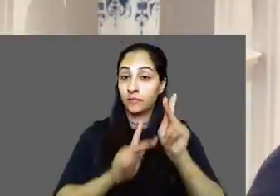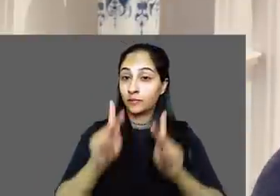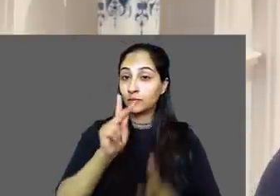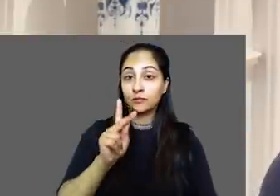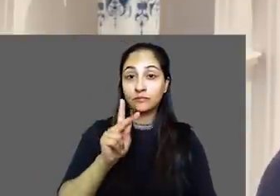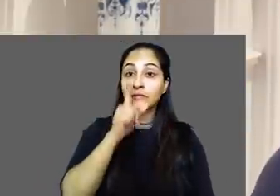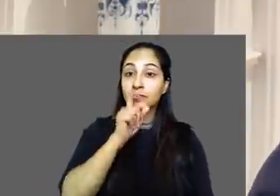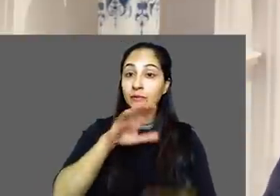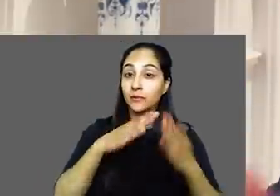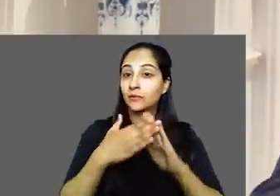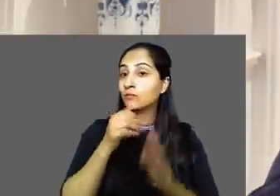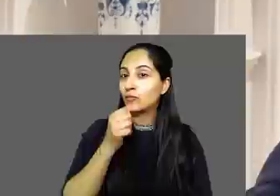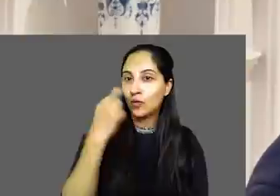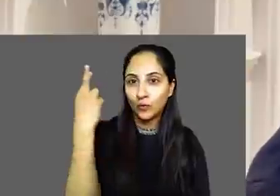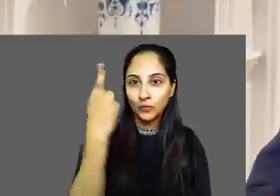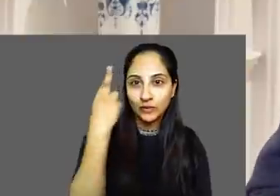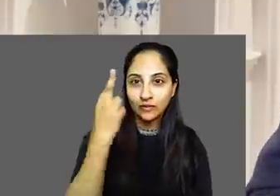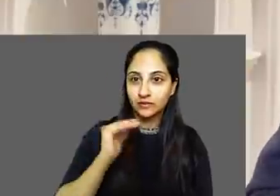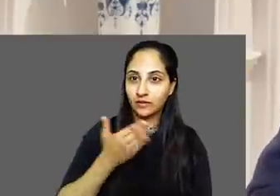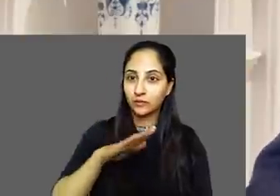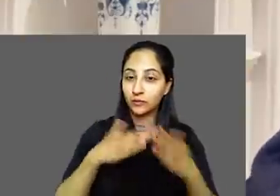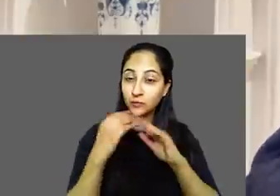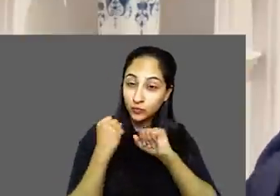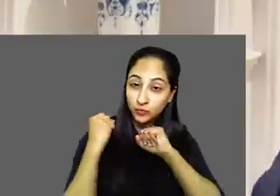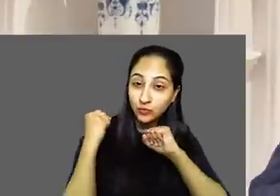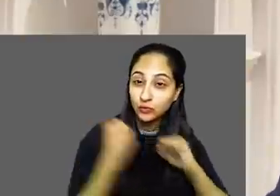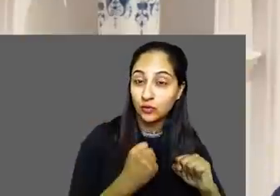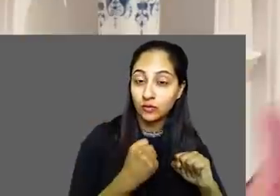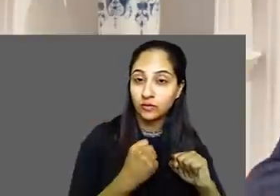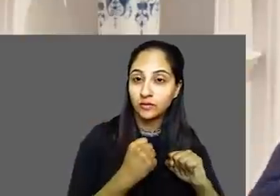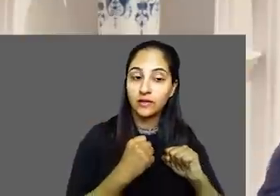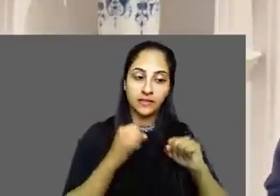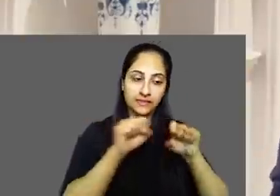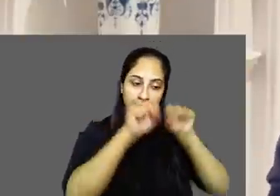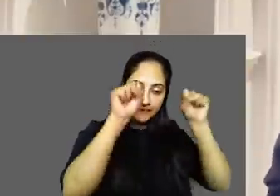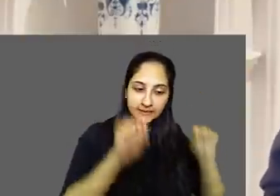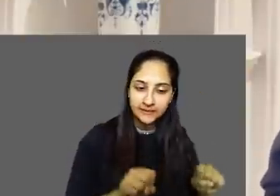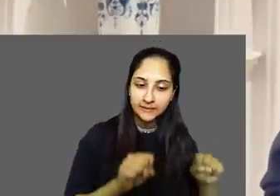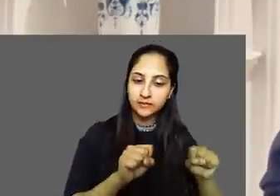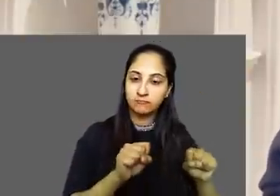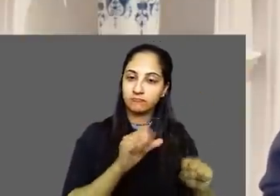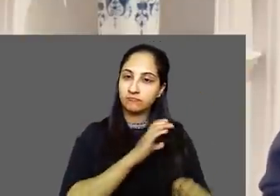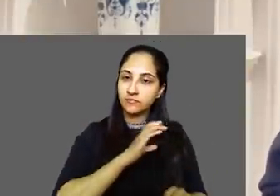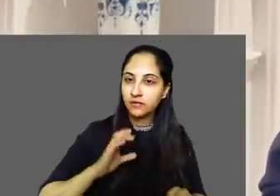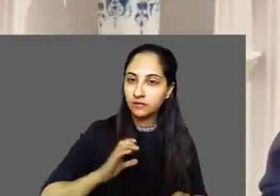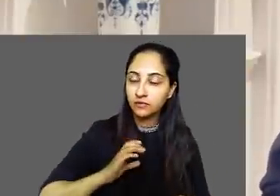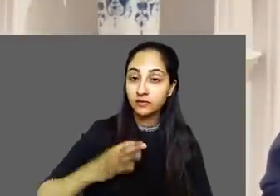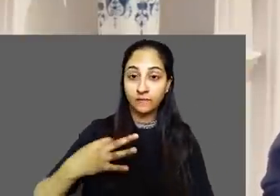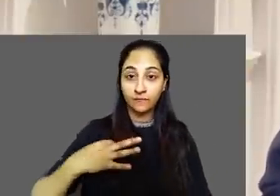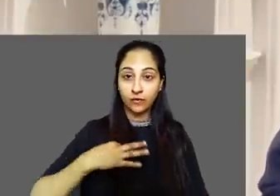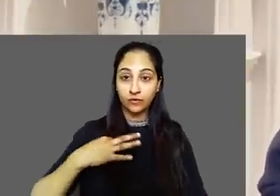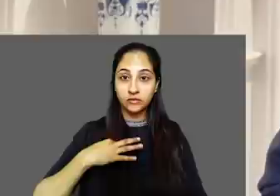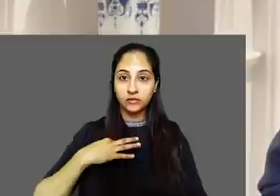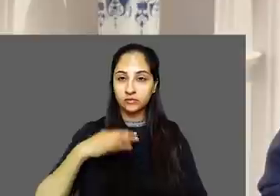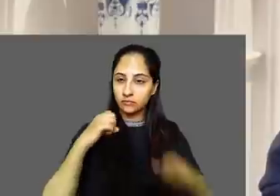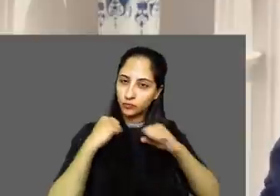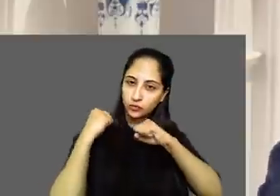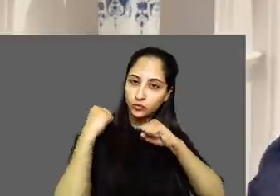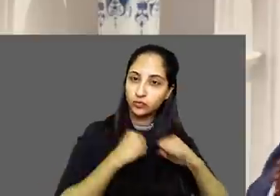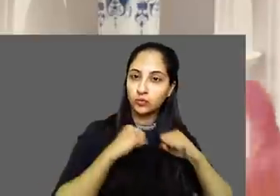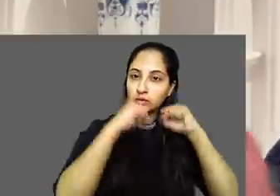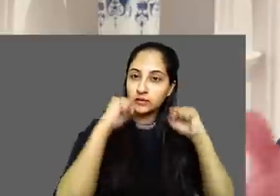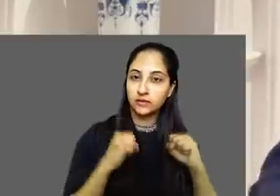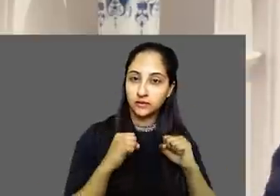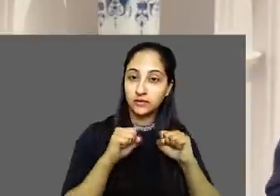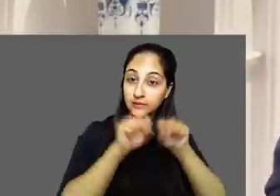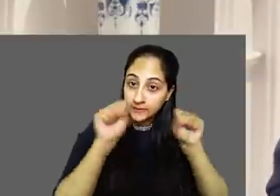structures we have, the volunteers that we have, and the selfless work that the volunteers carry out. So I would say that the value